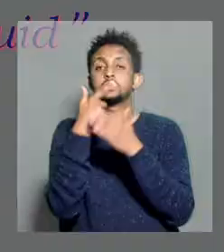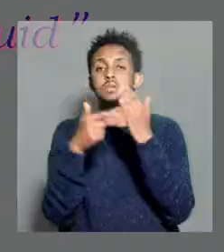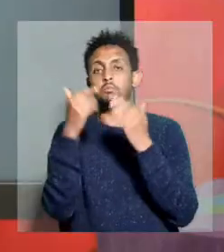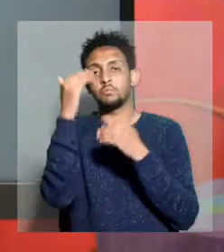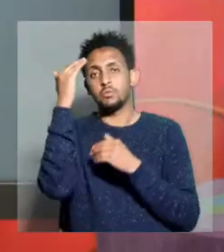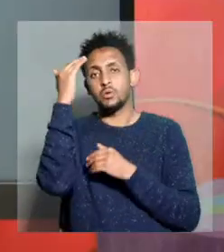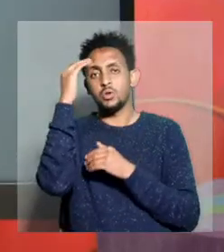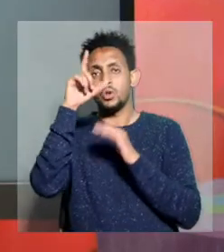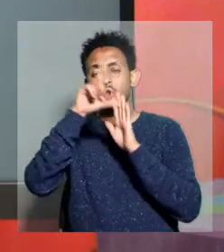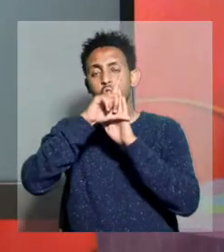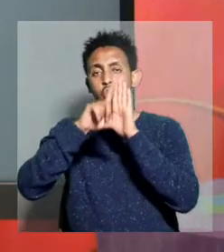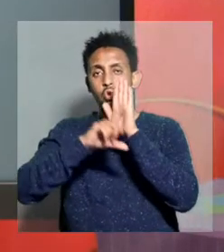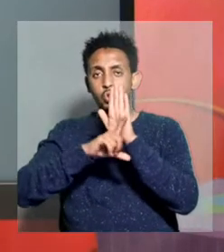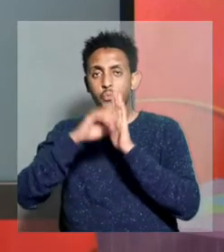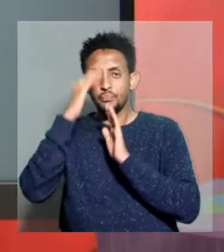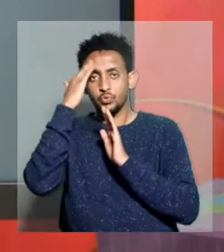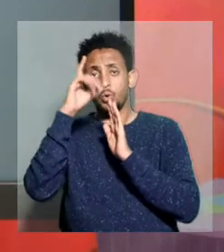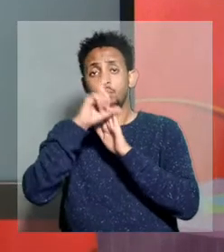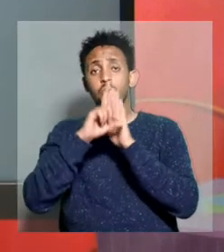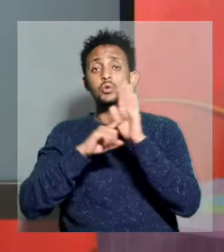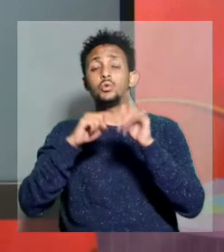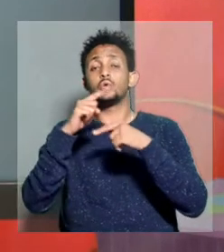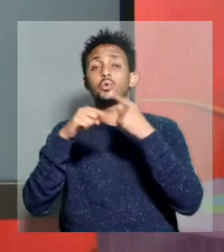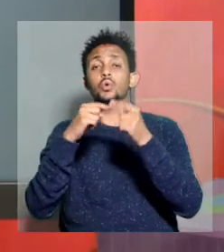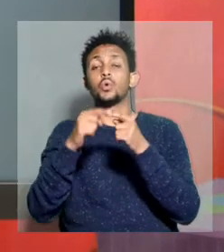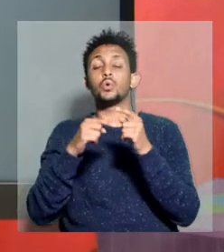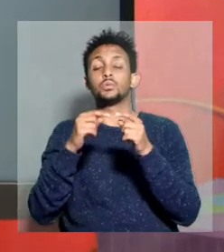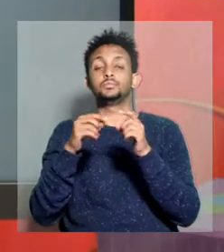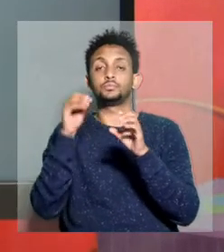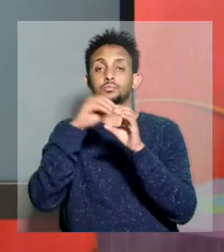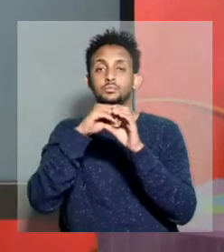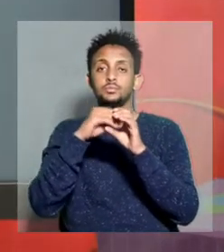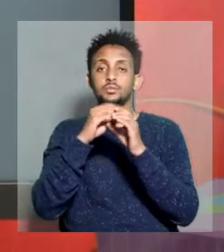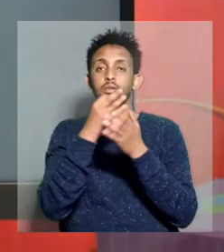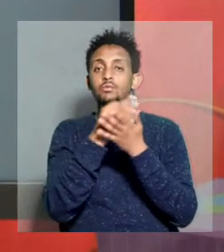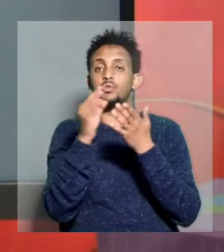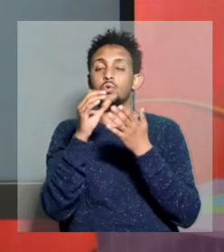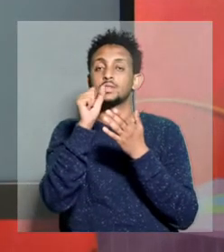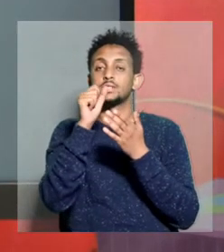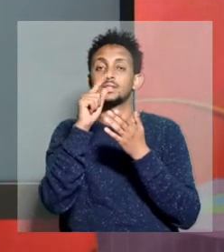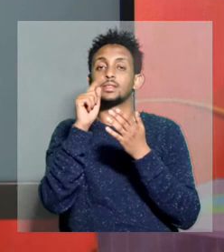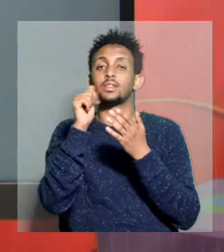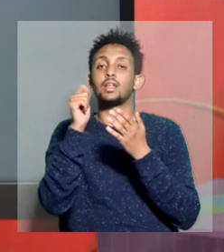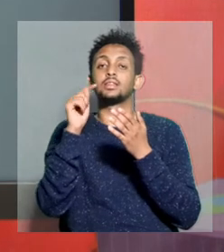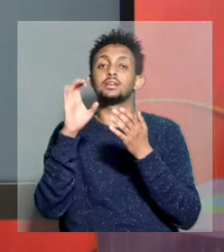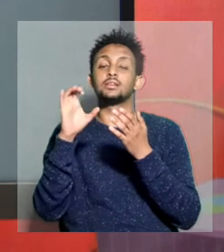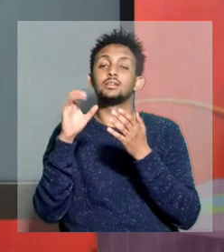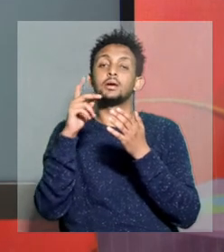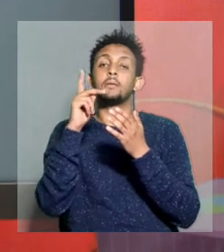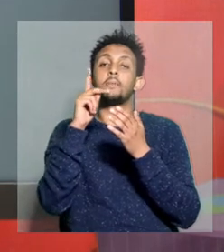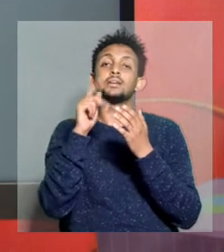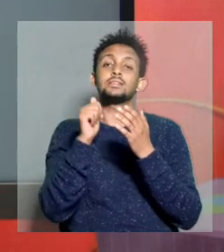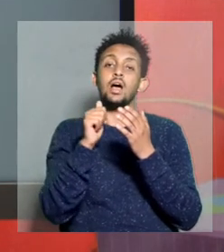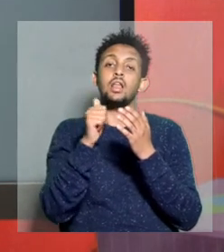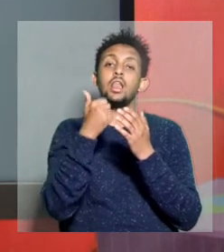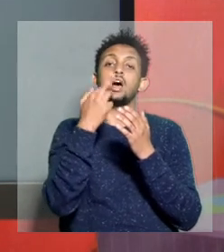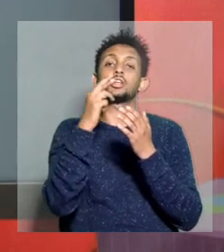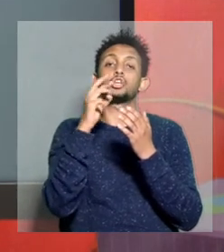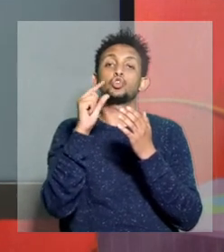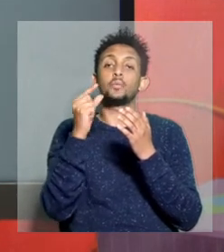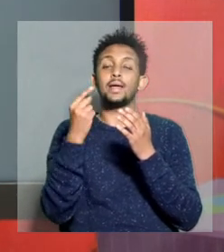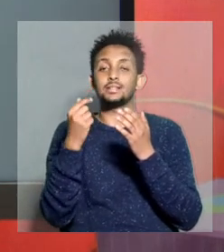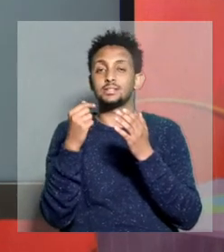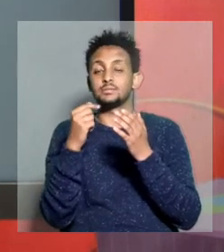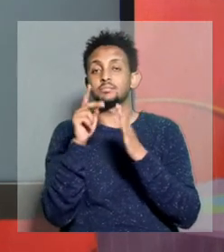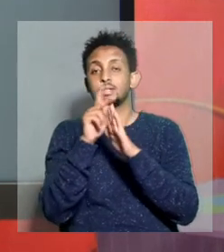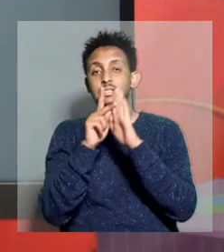common laws. The common laws that we are going to apply here for fluid statics are Pascal's principle and Archimedes'